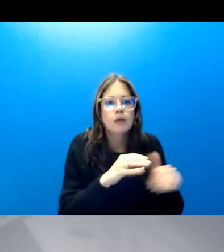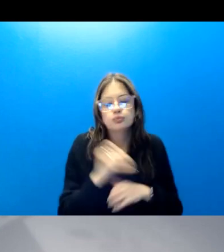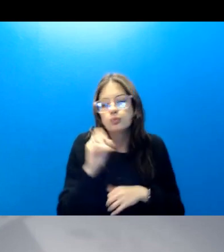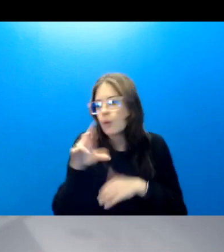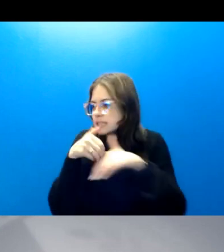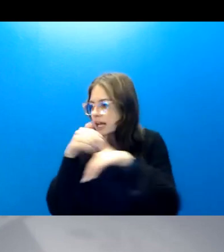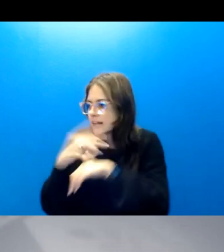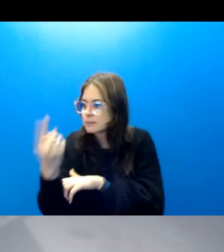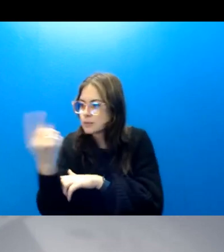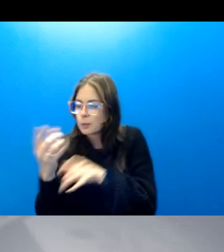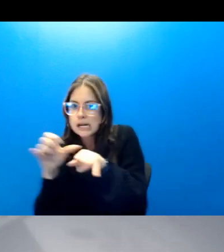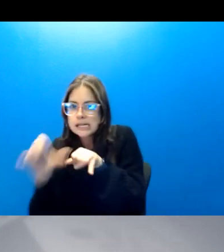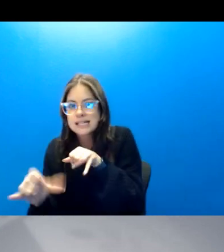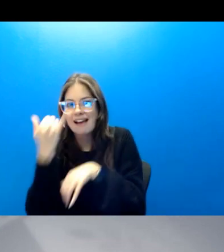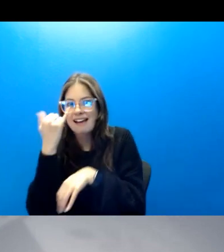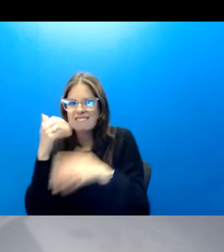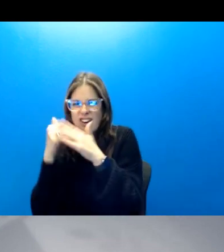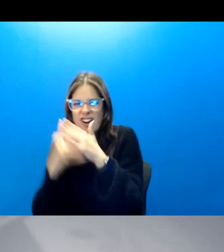the age of 18